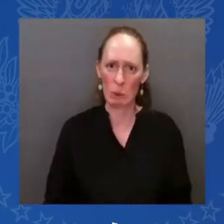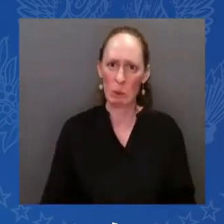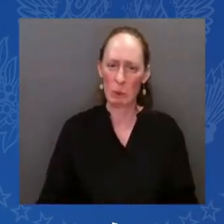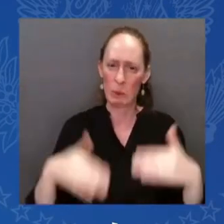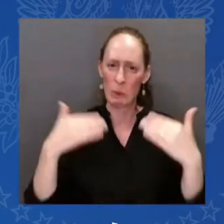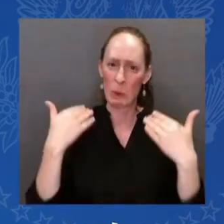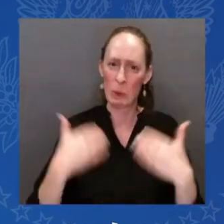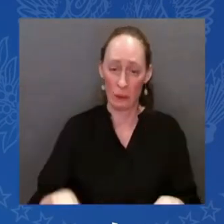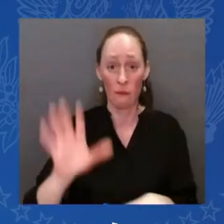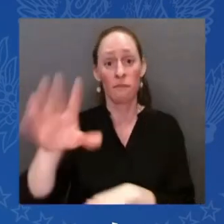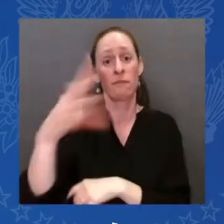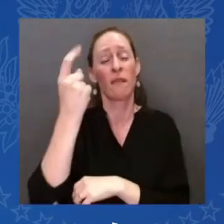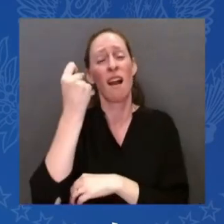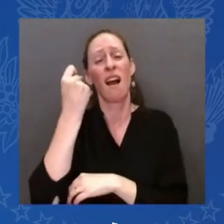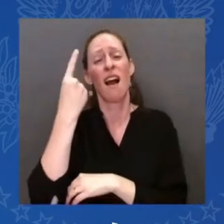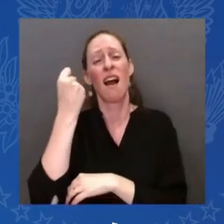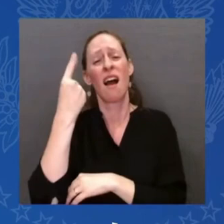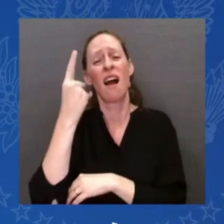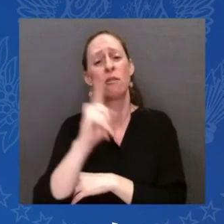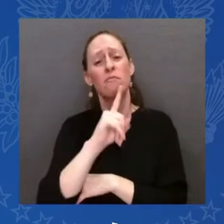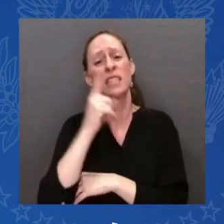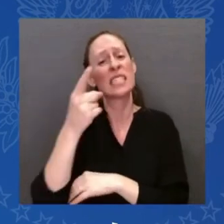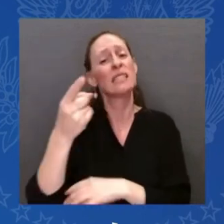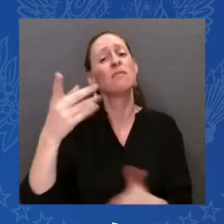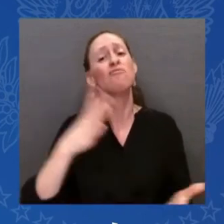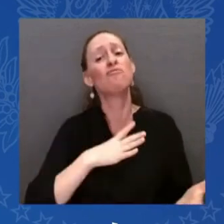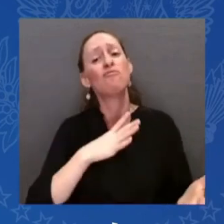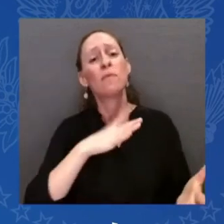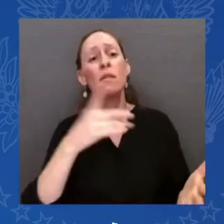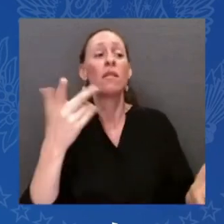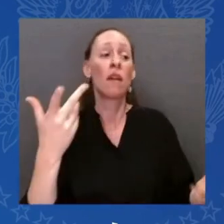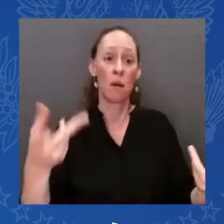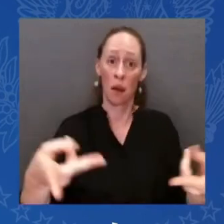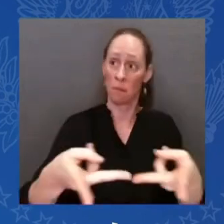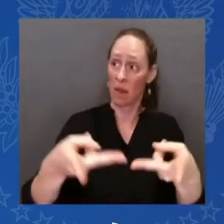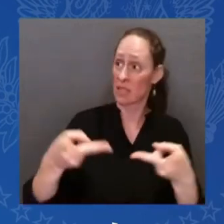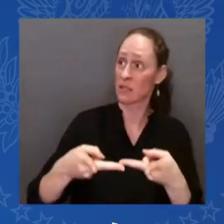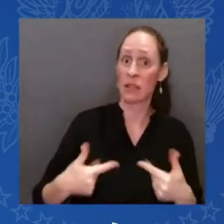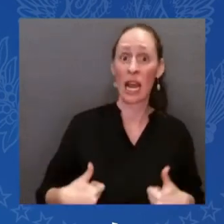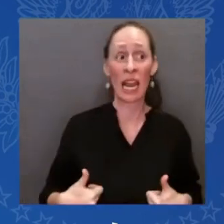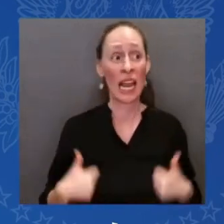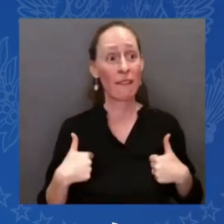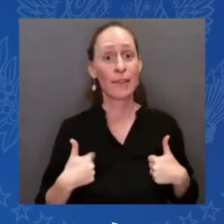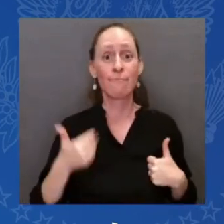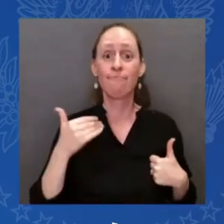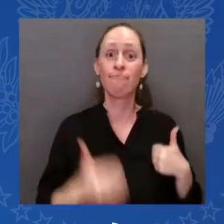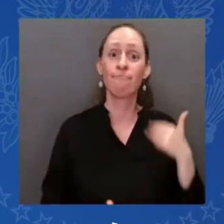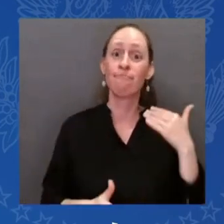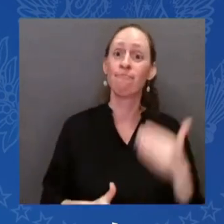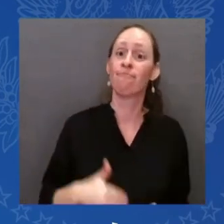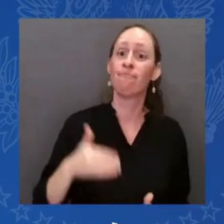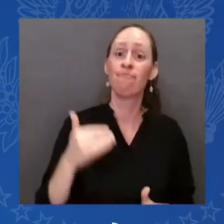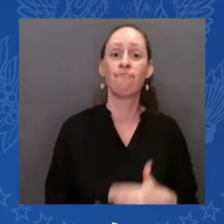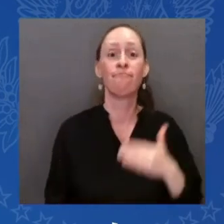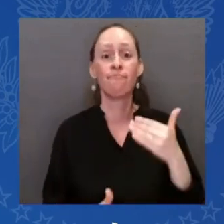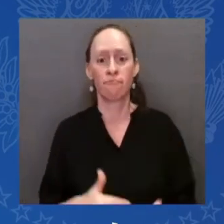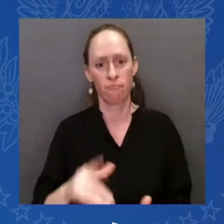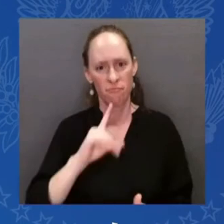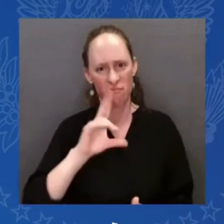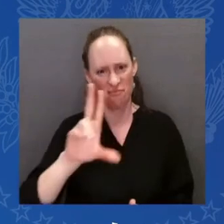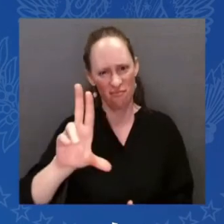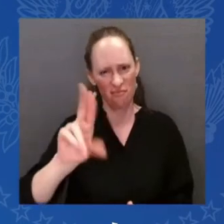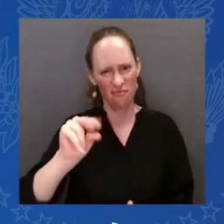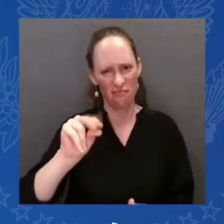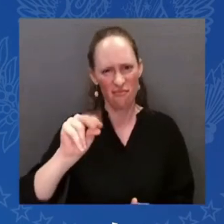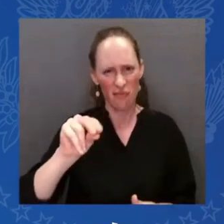is not based on ethnicity or religion or we're founded on an idea, for real. That makes it an